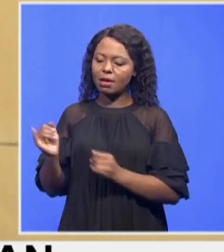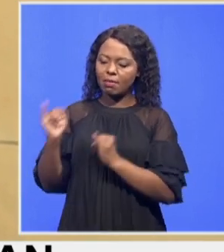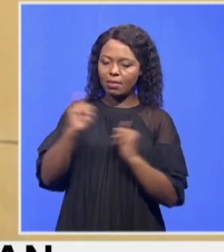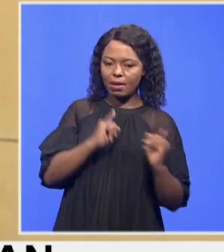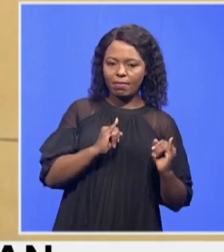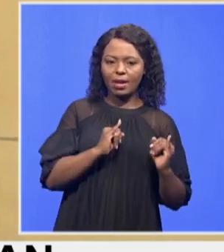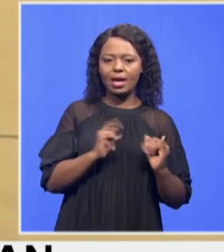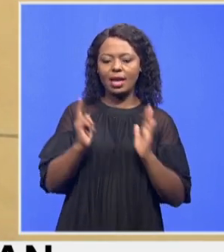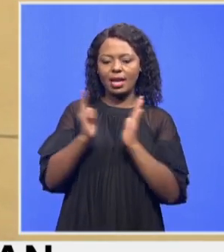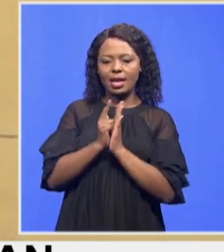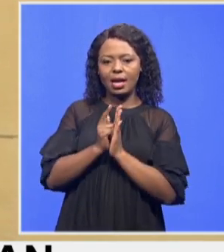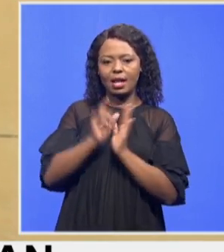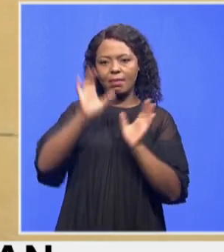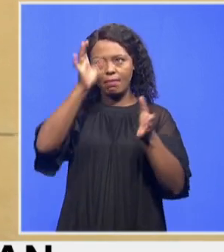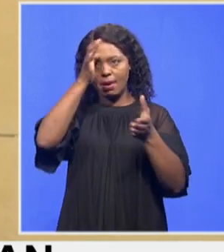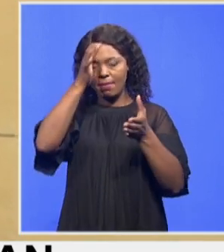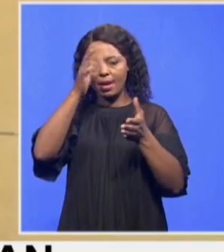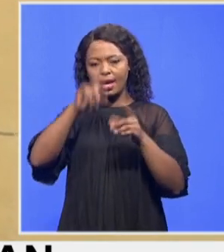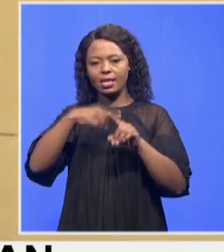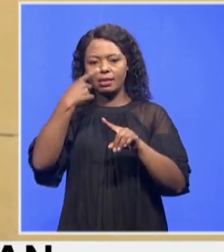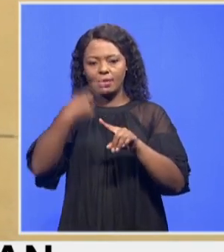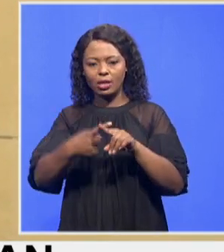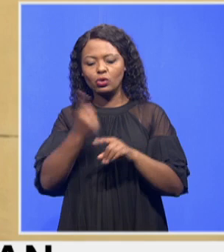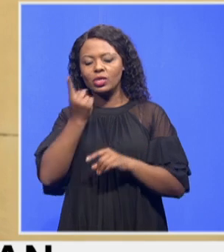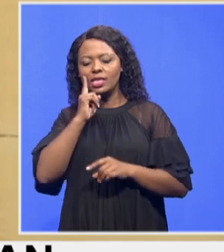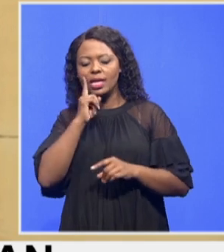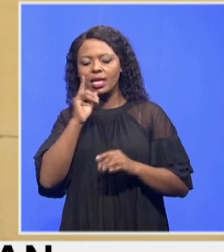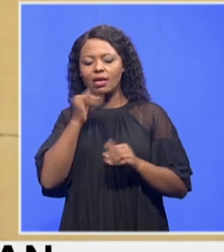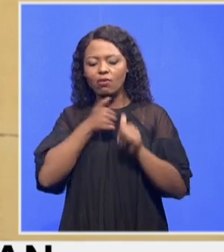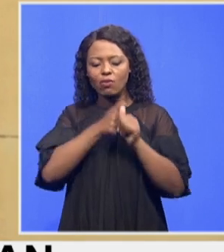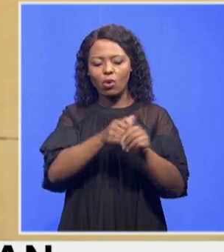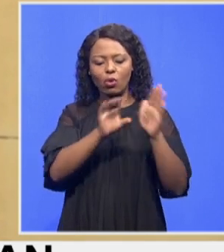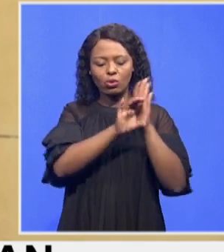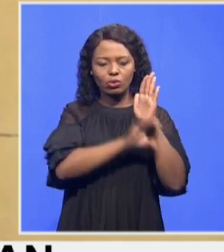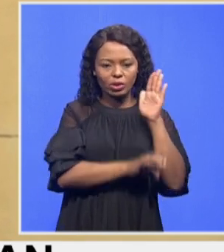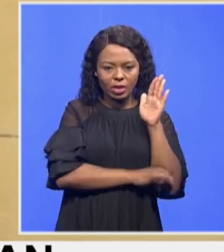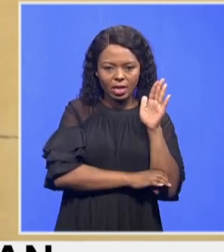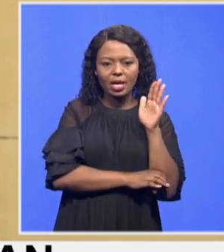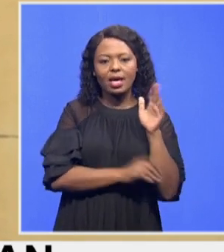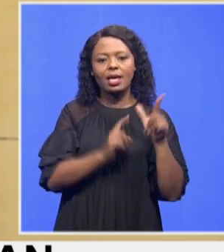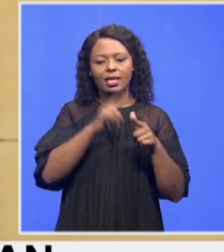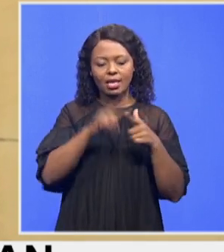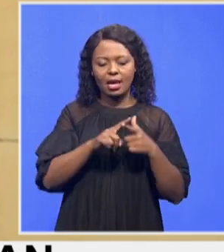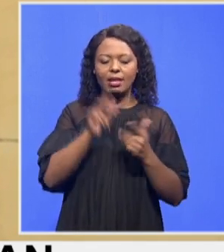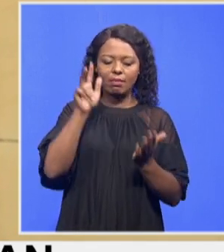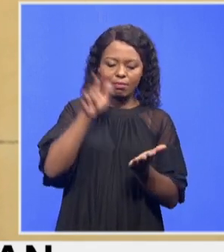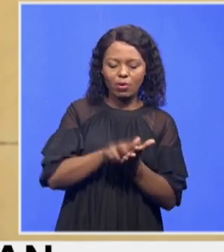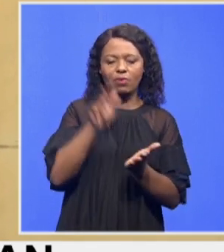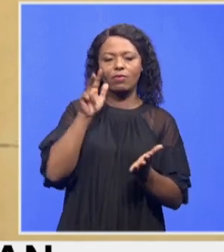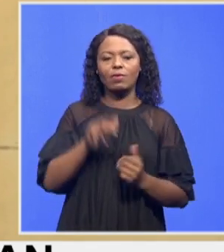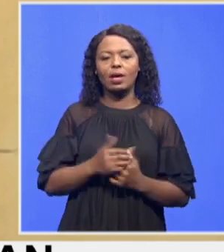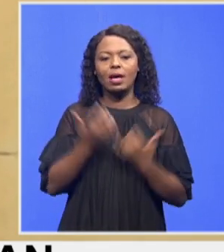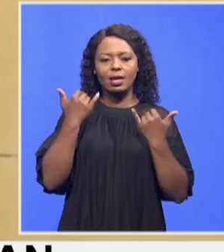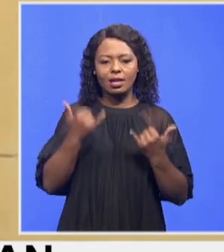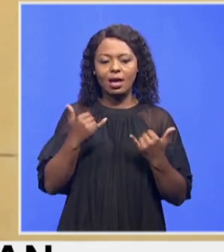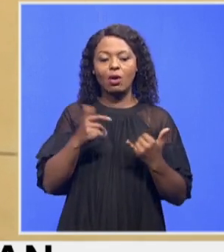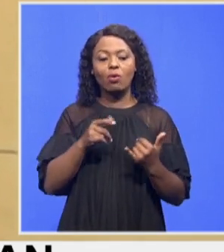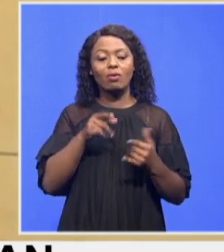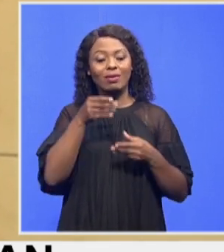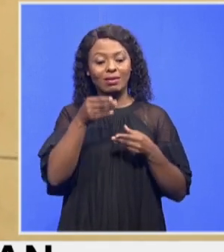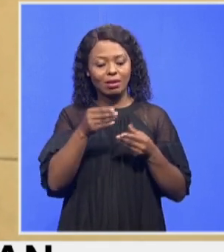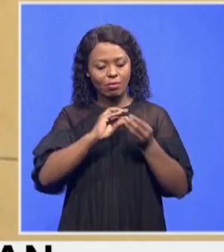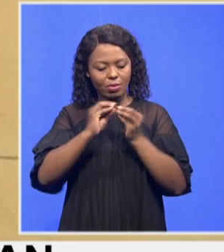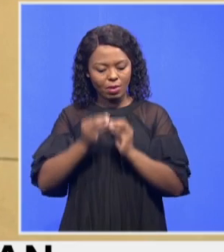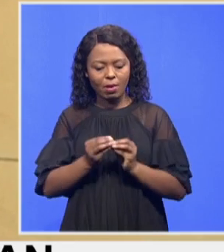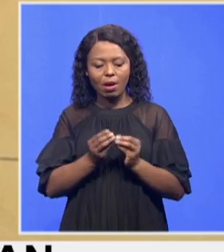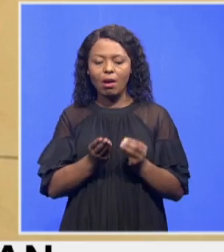it. The main issue is to check the constitutionality and then pass it. And so, as I'm saying, it's on the president's desk. They are